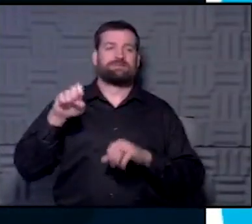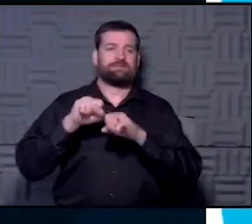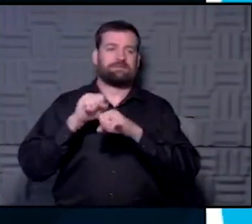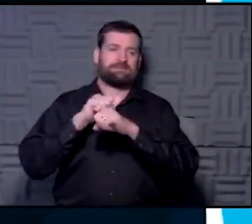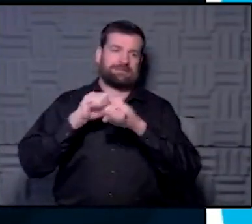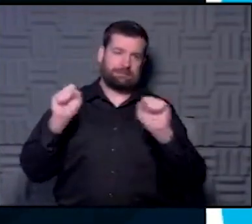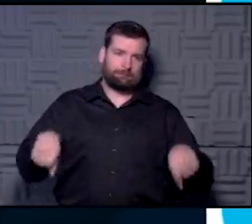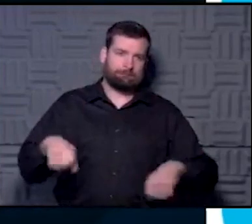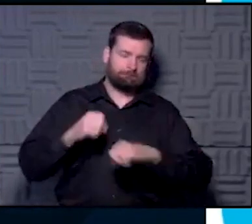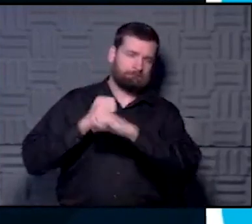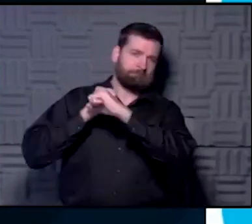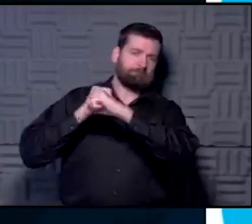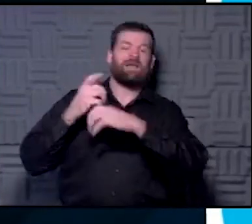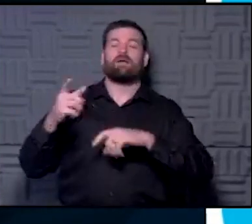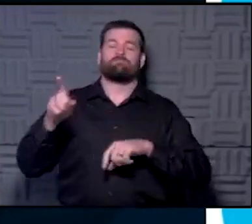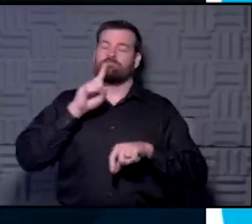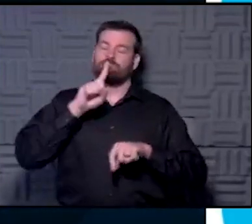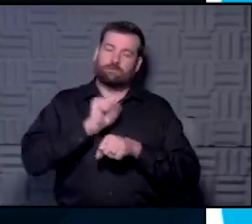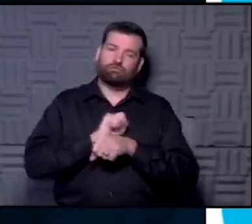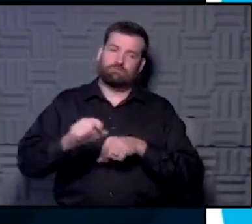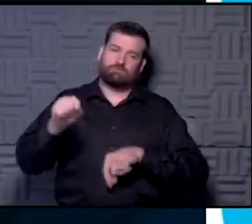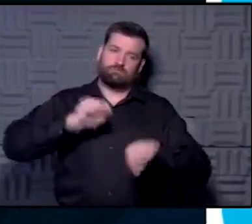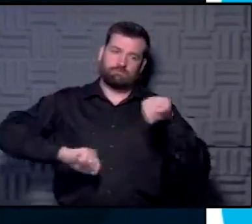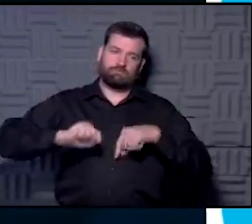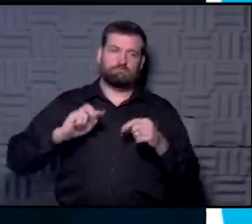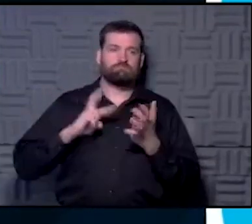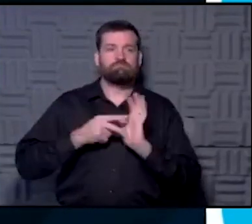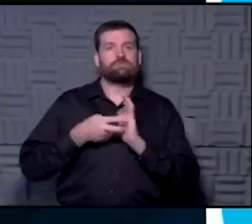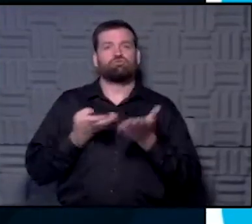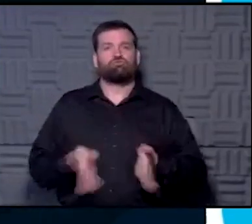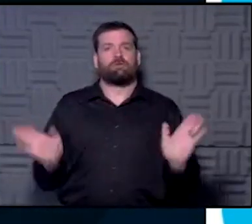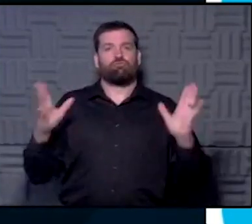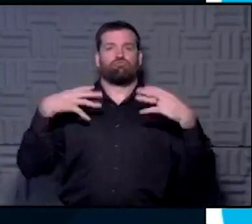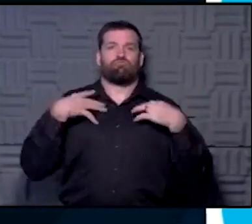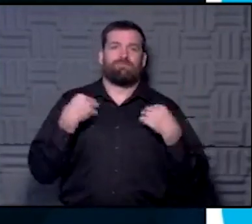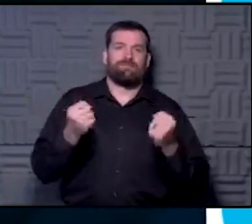specifically. Actually, I'll back up and just kind of tell you what I mean by general healthy diet.